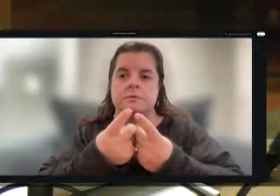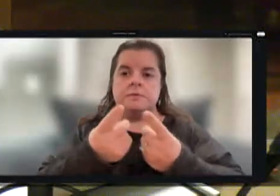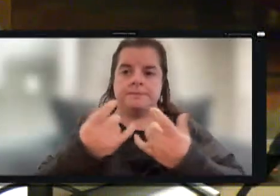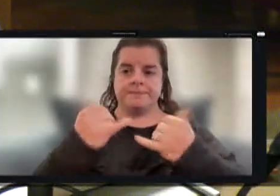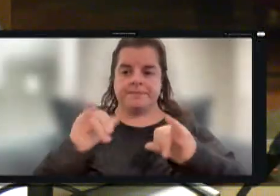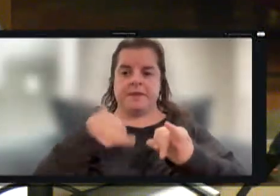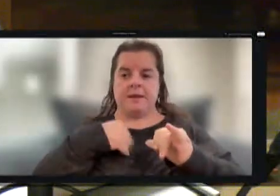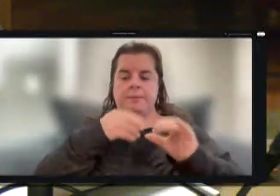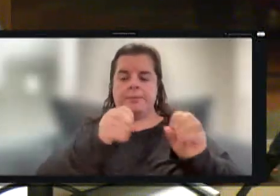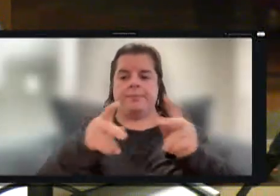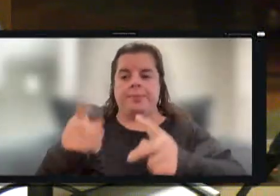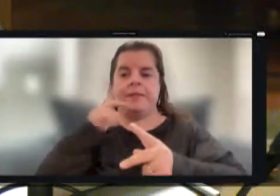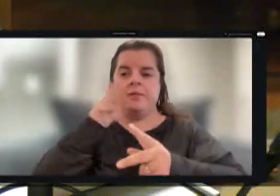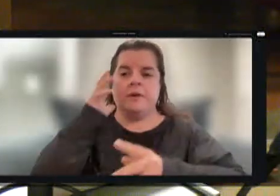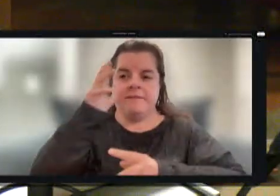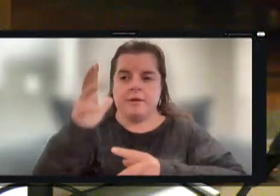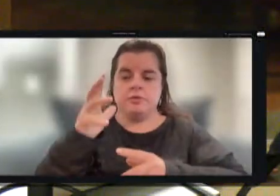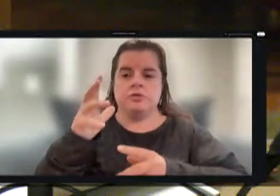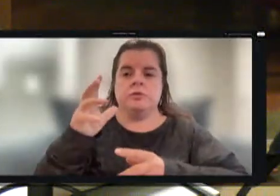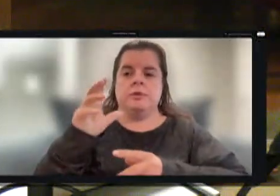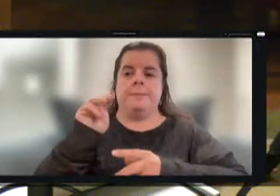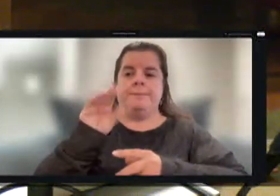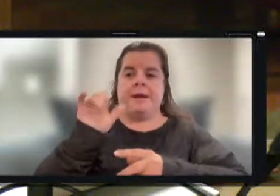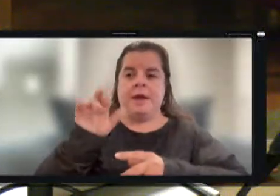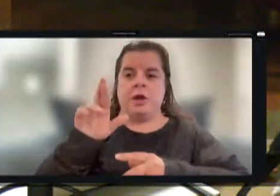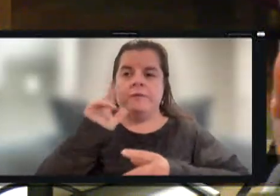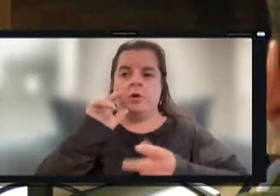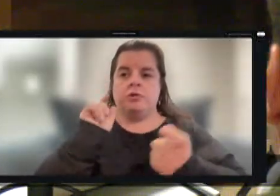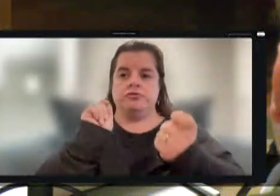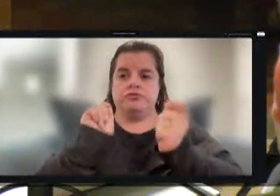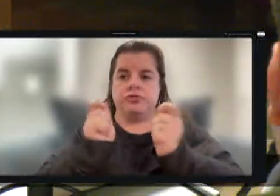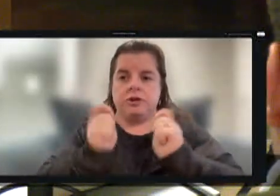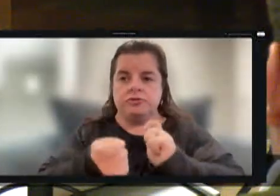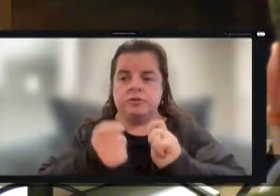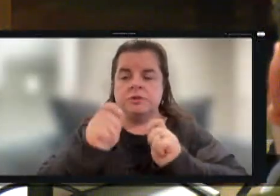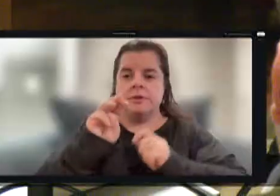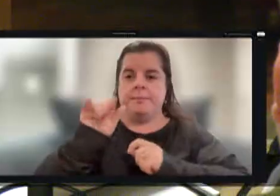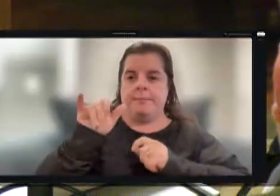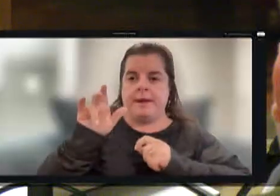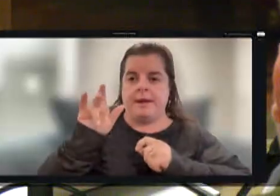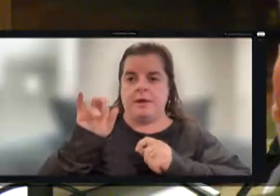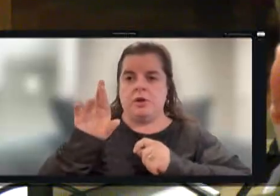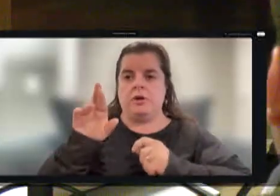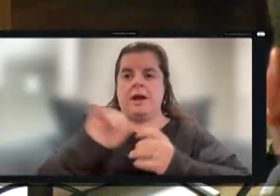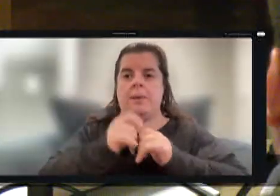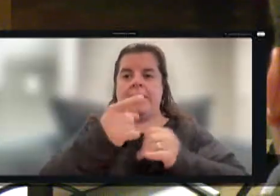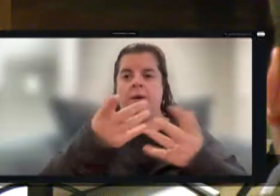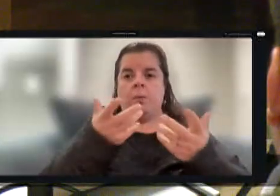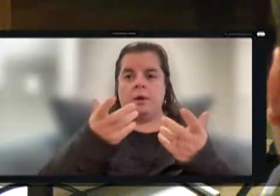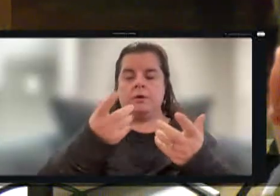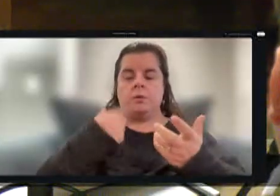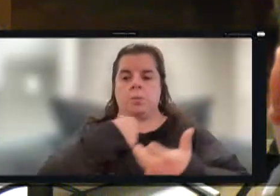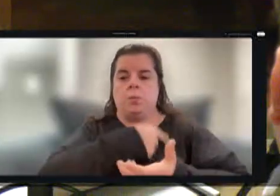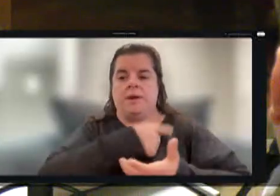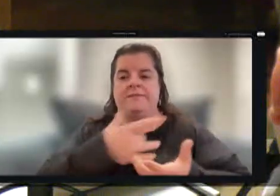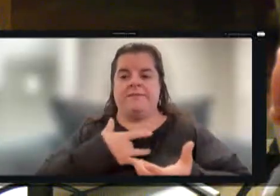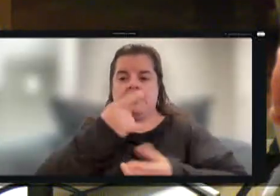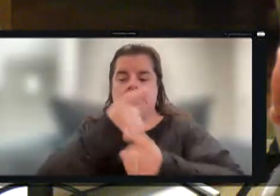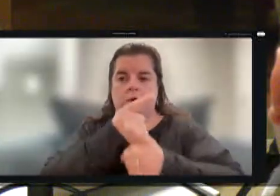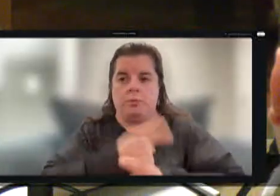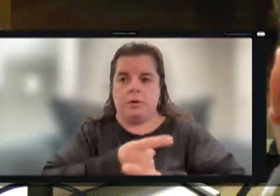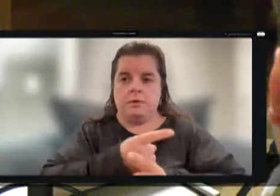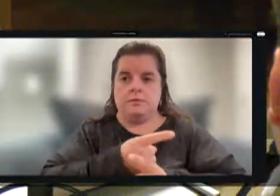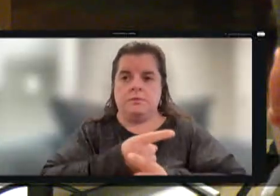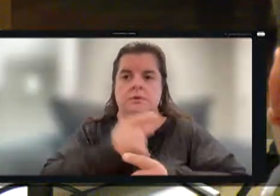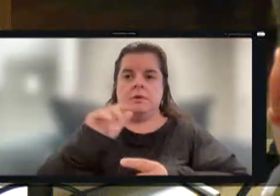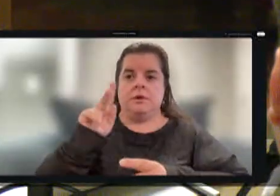opportunity for the incoming administration to shape the mayor's office however they see fit, which we thought is appropriate. As Kyle